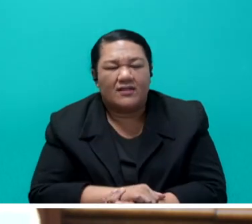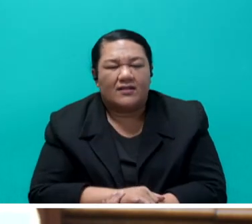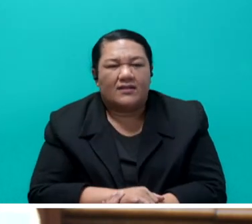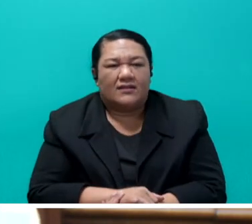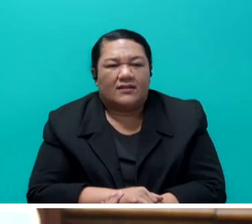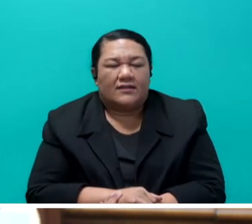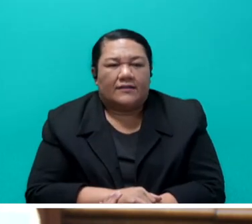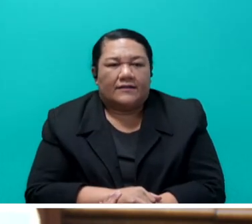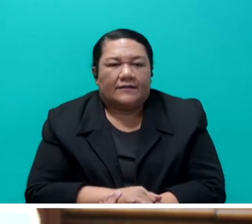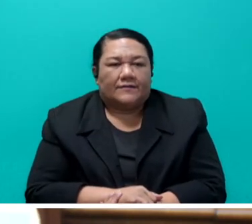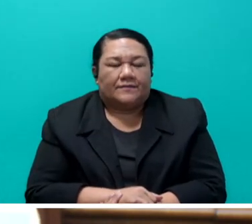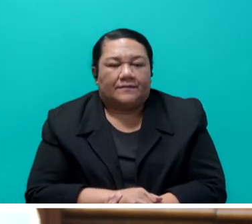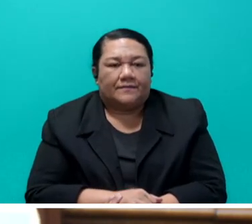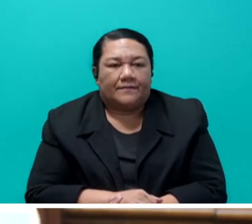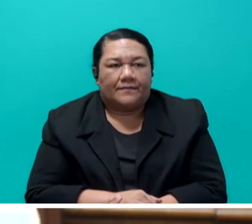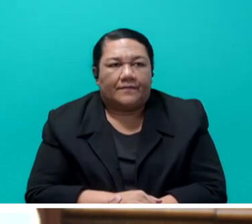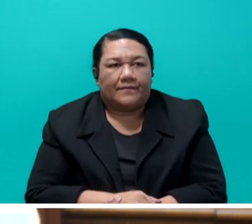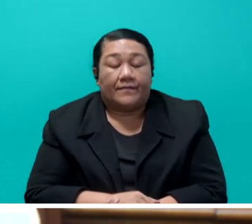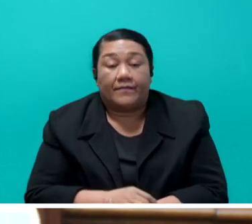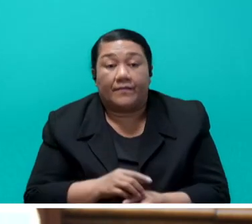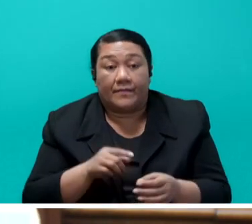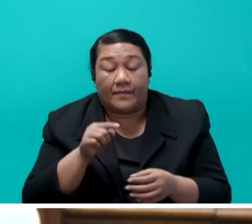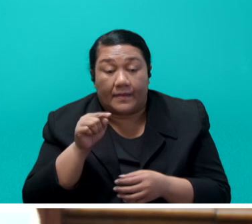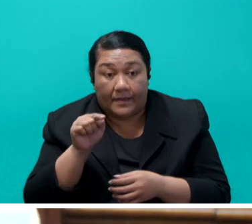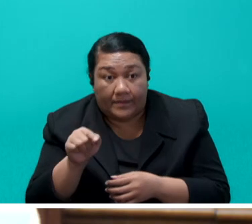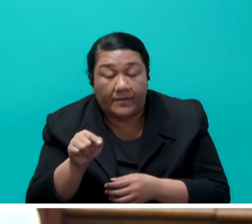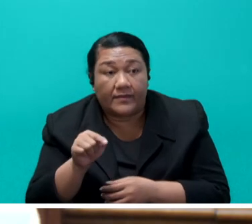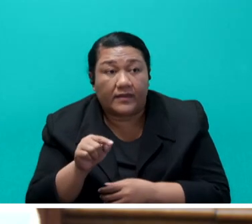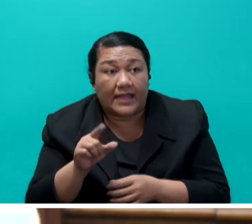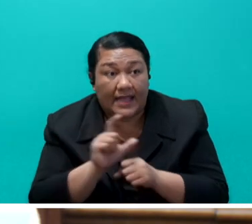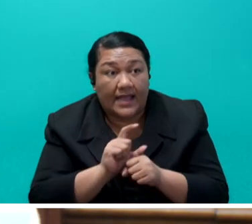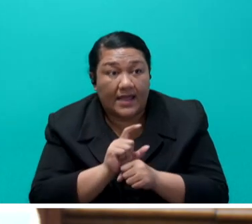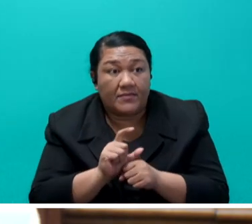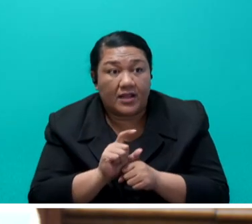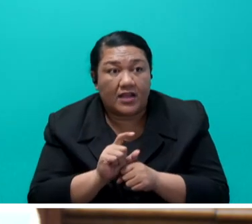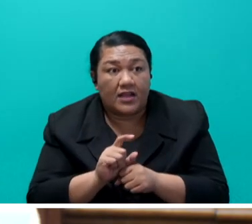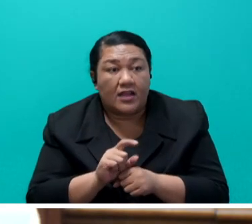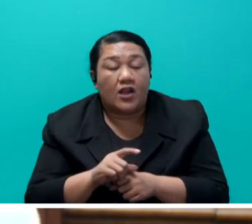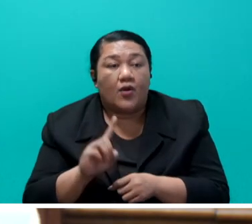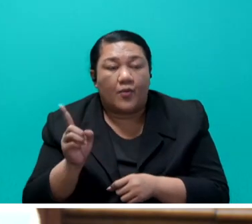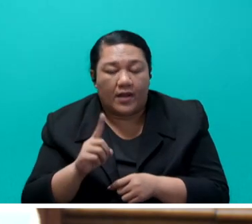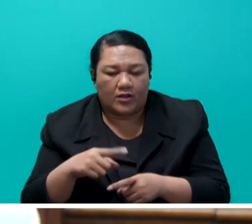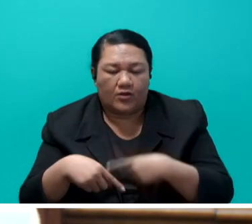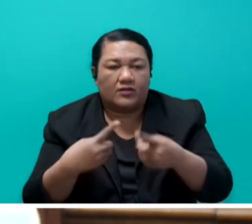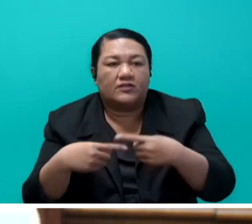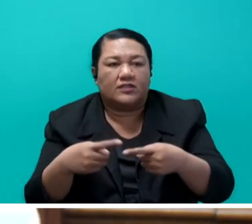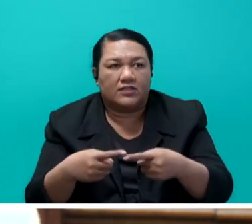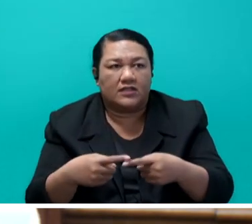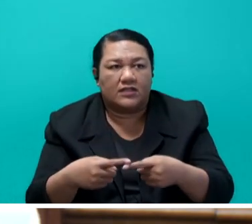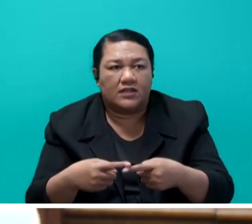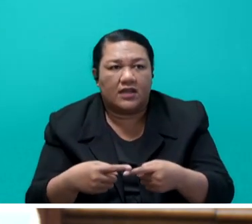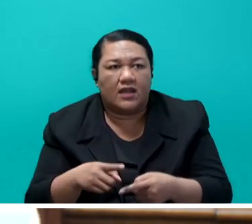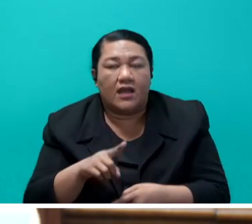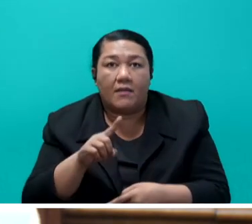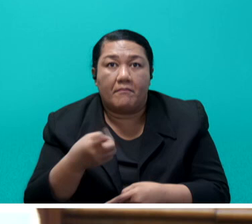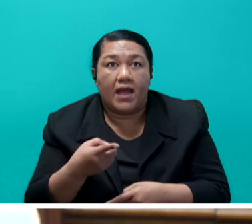Mr. Speaker, sir, tritium is naturally occurring and has been released by other nuclear facilities